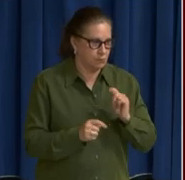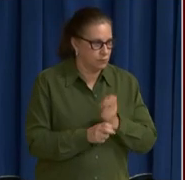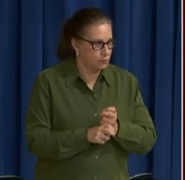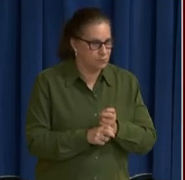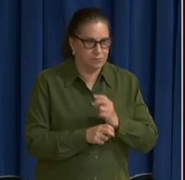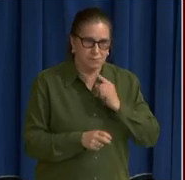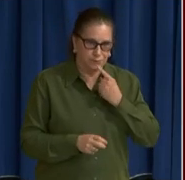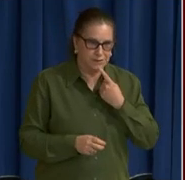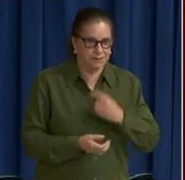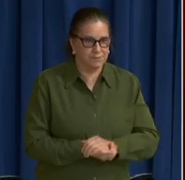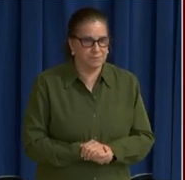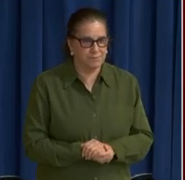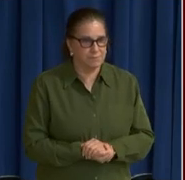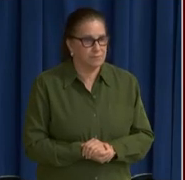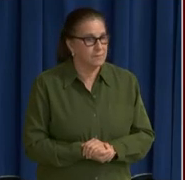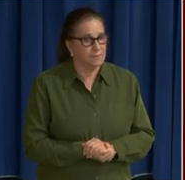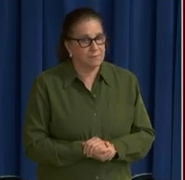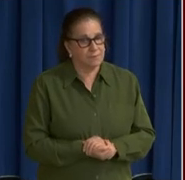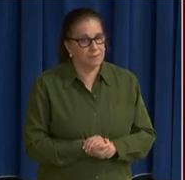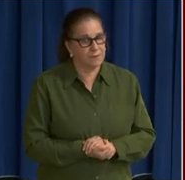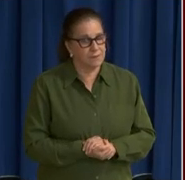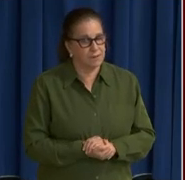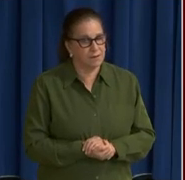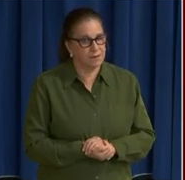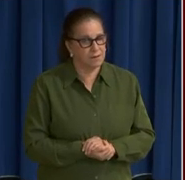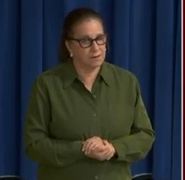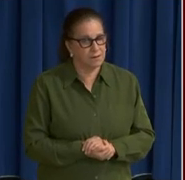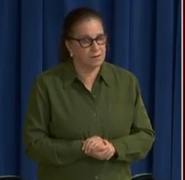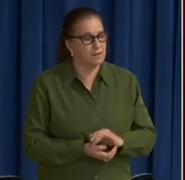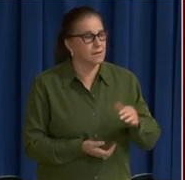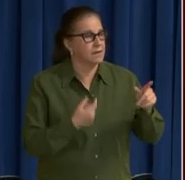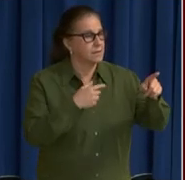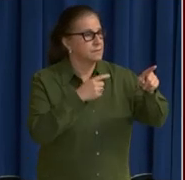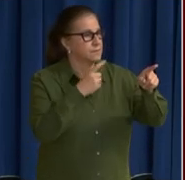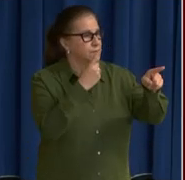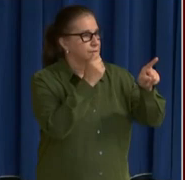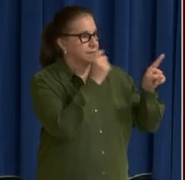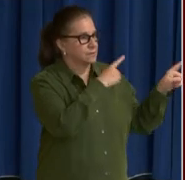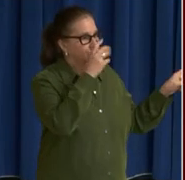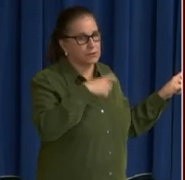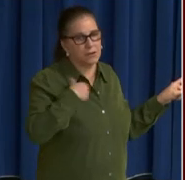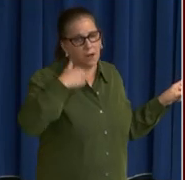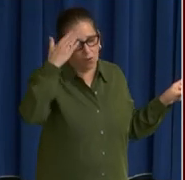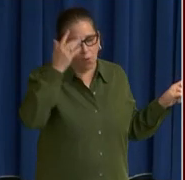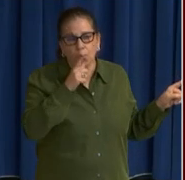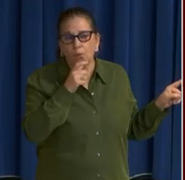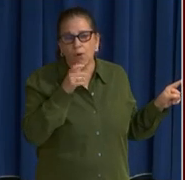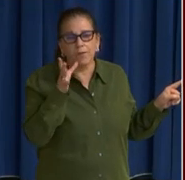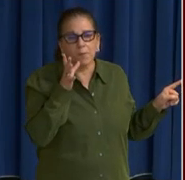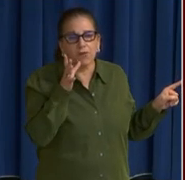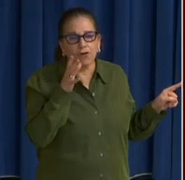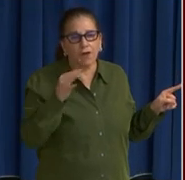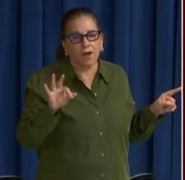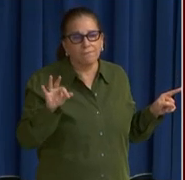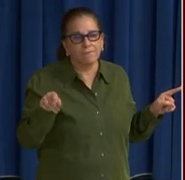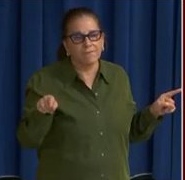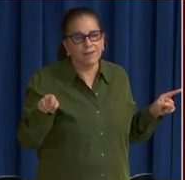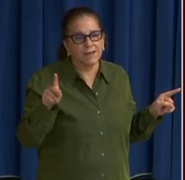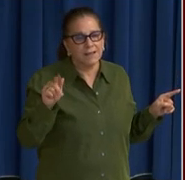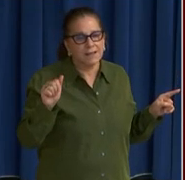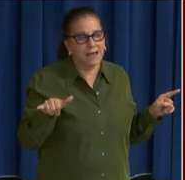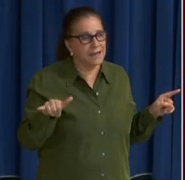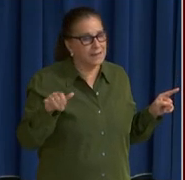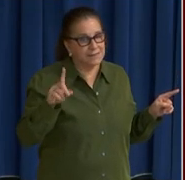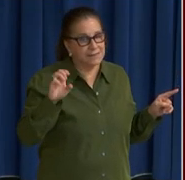of Dion Kay is very vocal since. Is there a message you have to her? I can't hear you. I know the mother of Dion Kay has been very vocal since